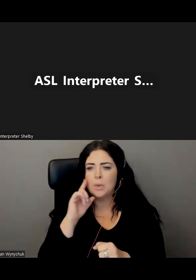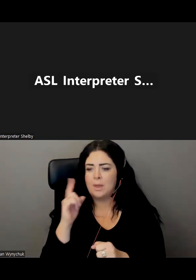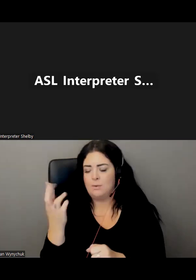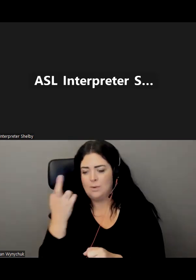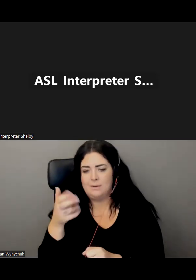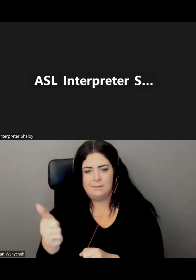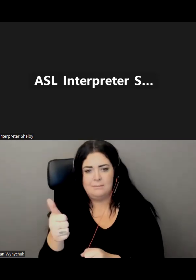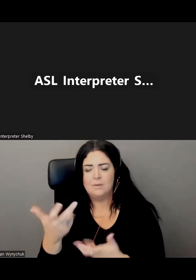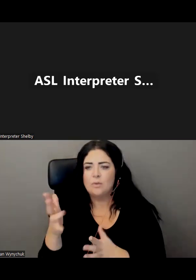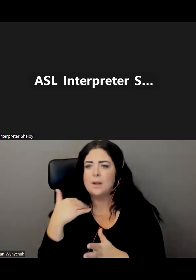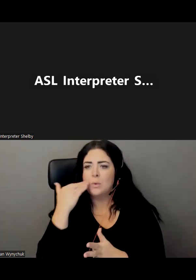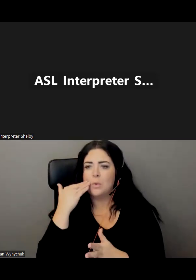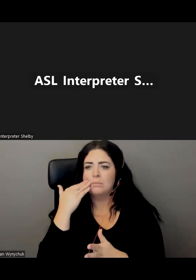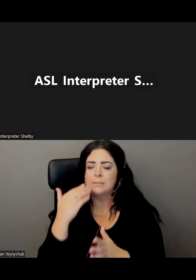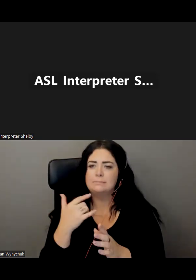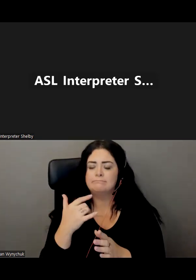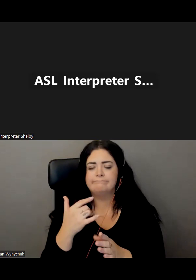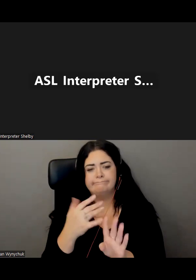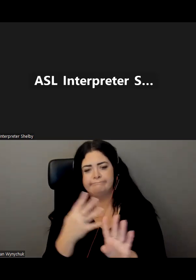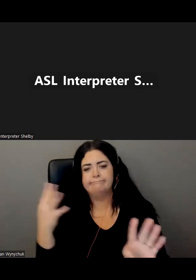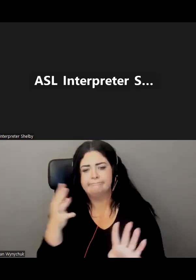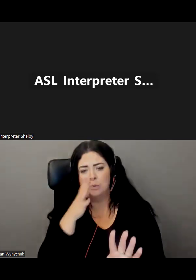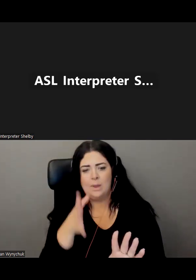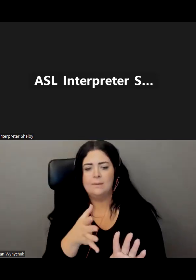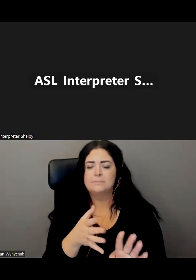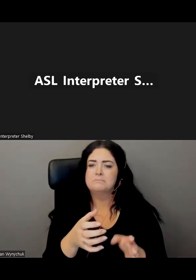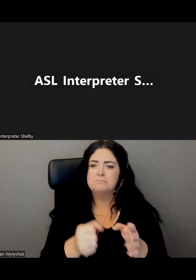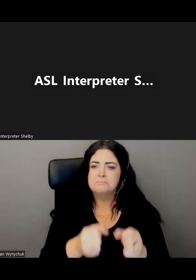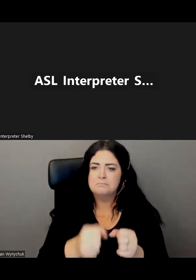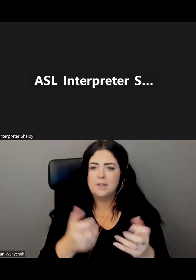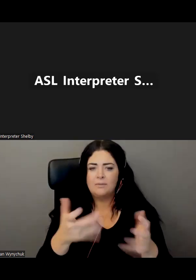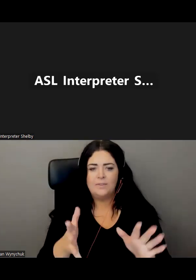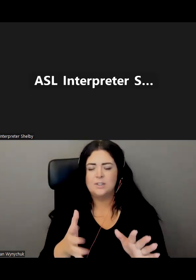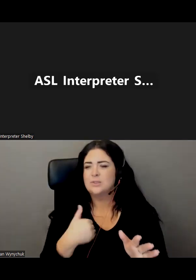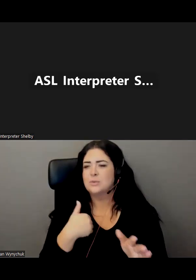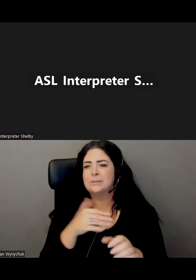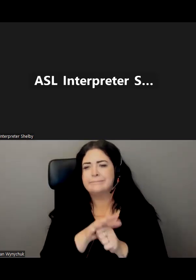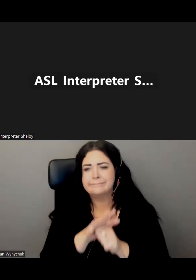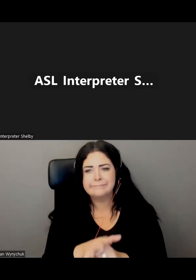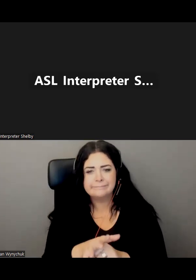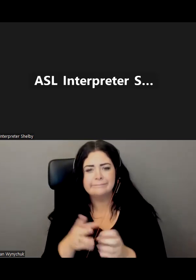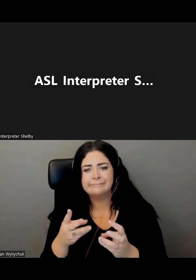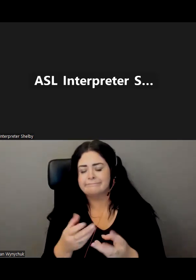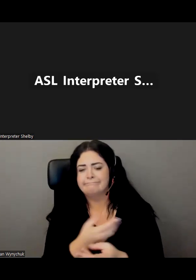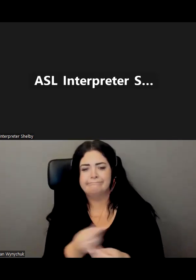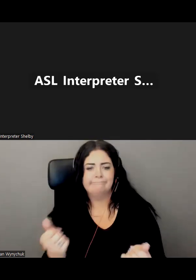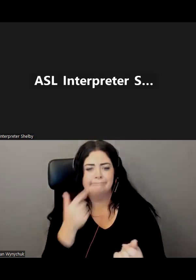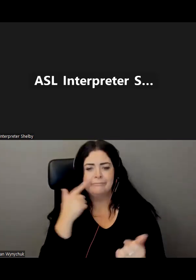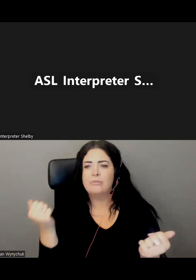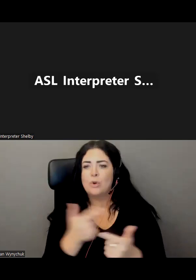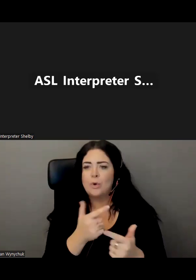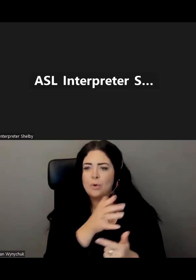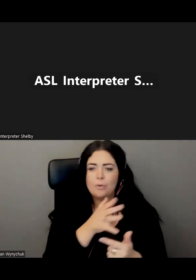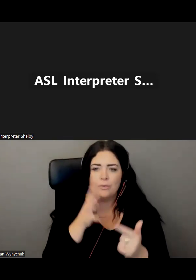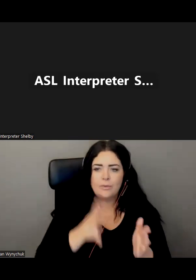their feed, and then they'll just go on about their day. So it's really easy for the farmers, really stress-free for the cows, and it's just a great advancement that's